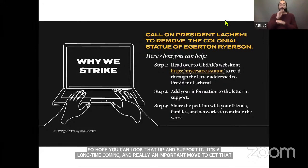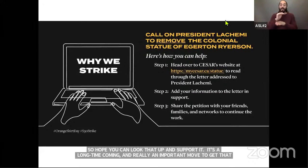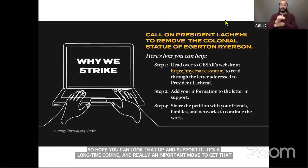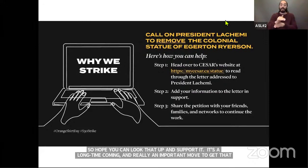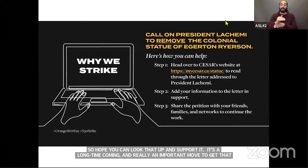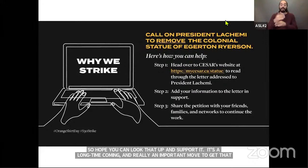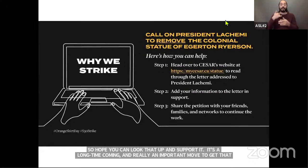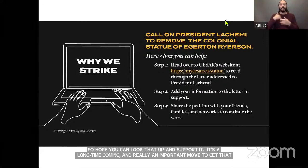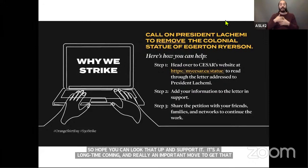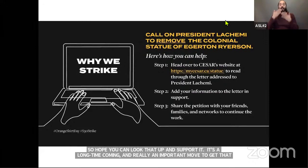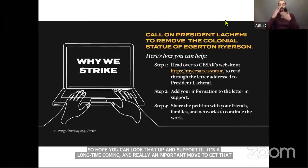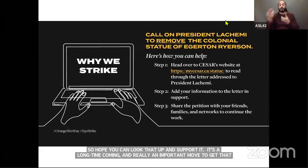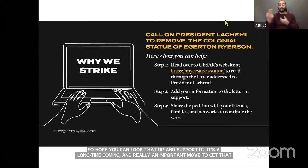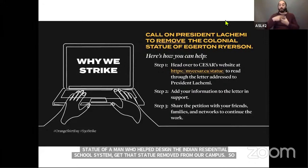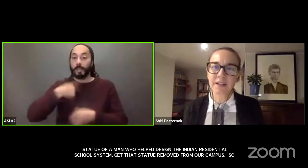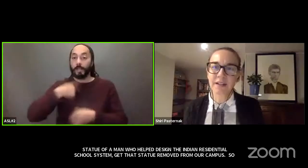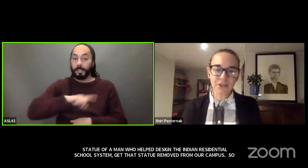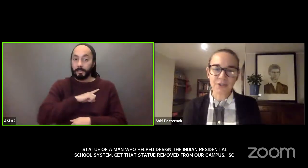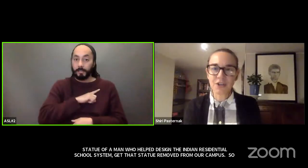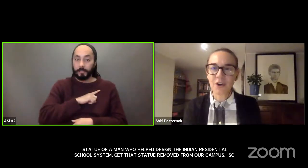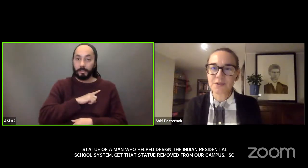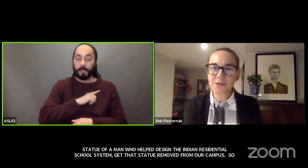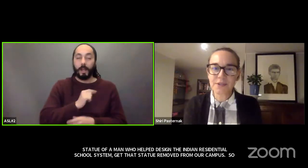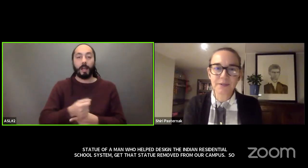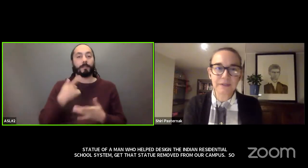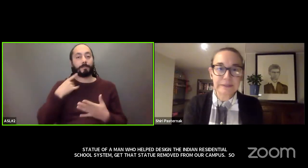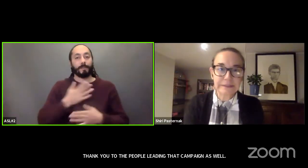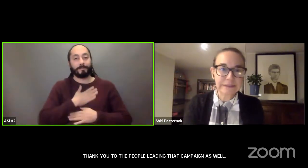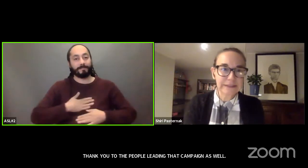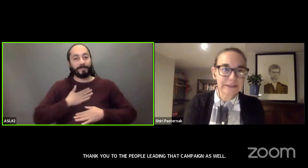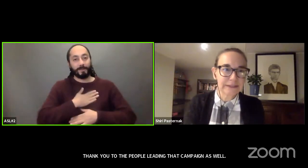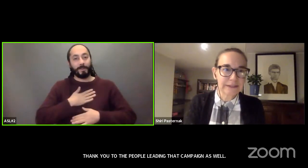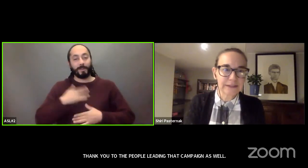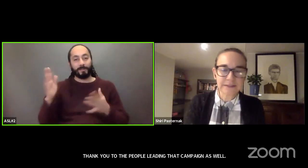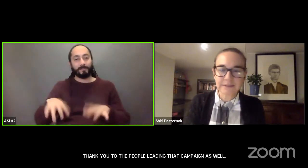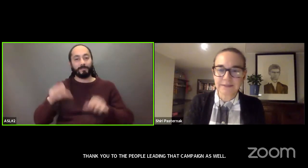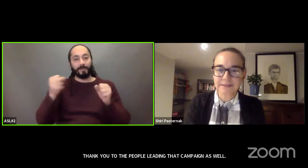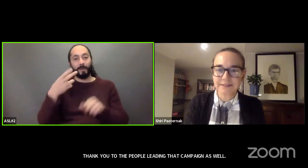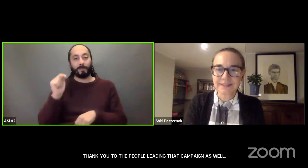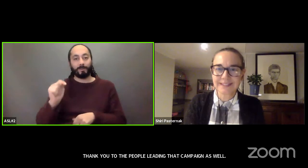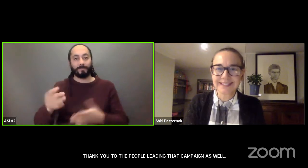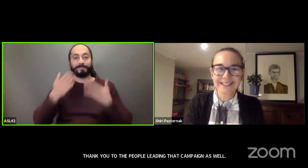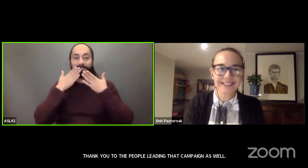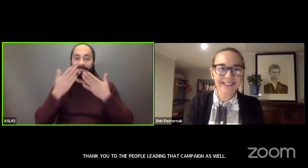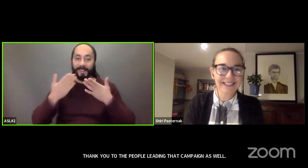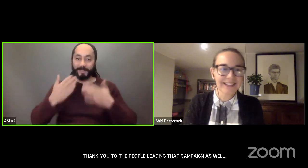Thank you so much for joining us. It's been a pleasure to host. Thank you.